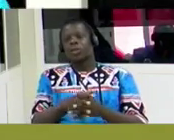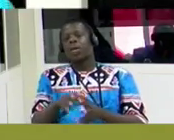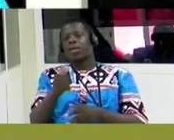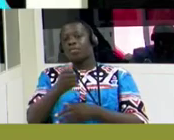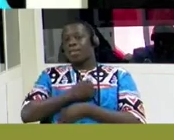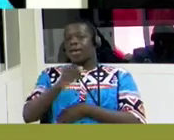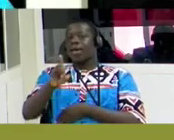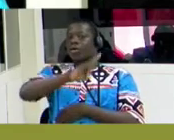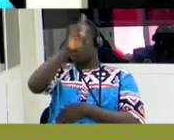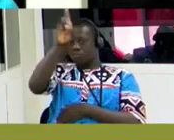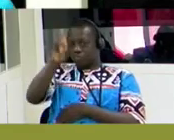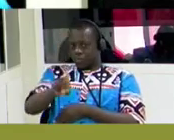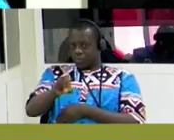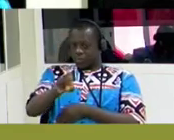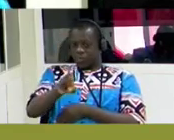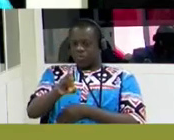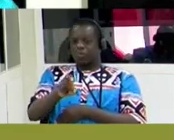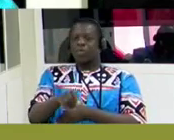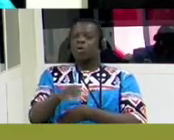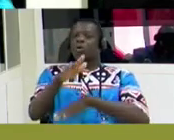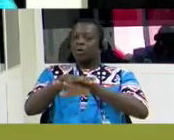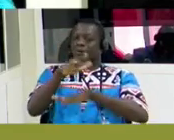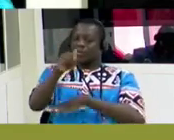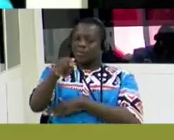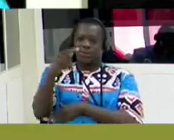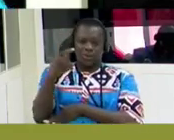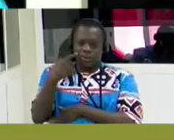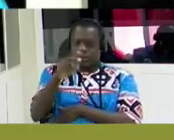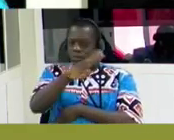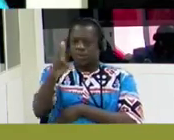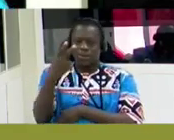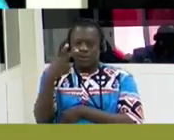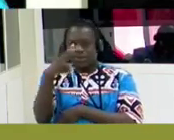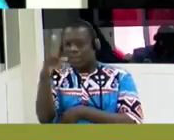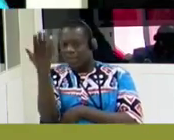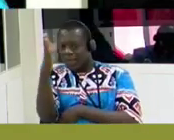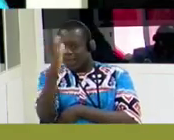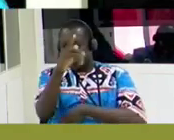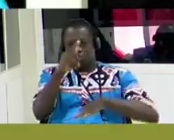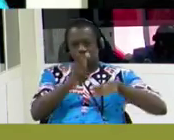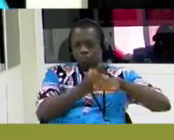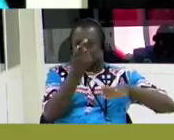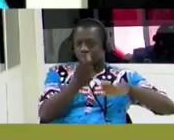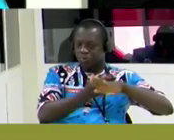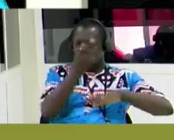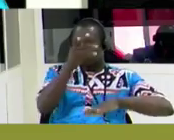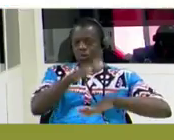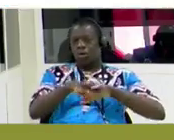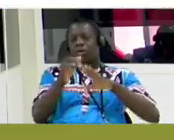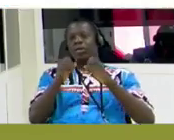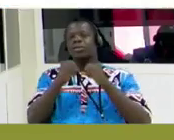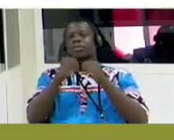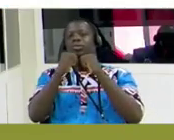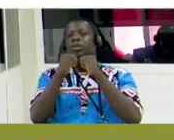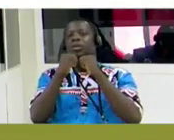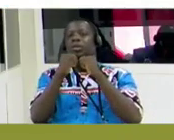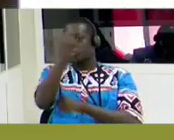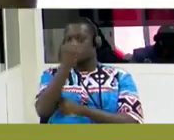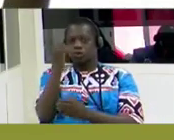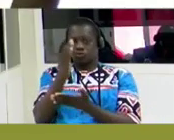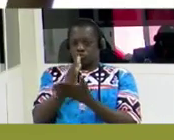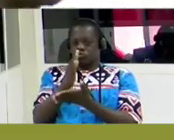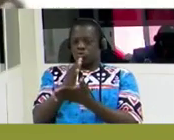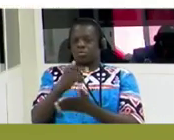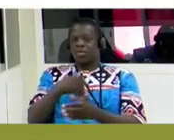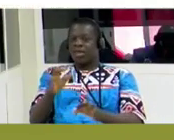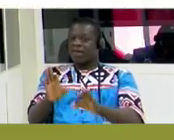question is, on that particular day, you did not see any injuries on Sana Sabali? Because definitely I was far from him. I was